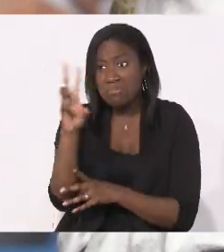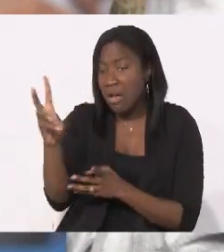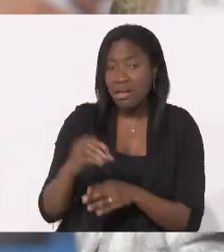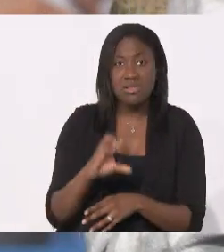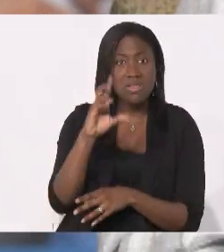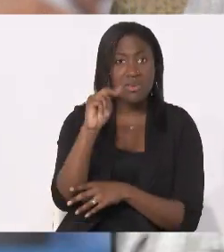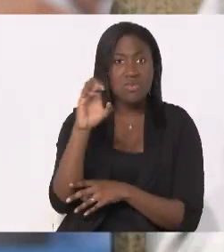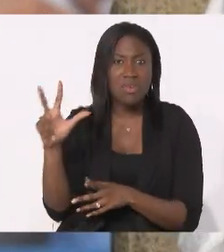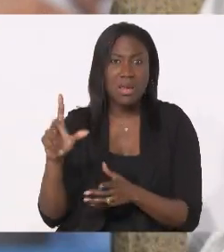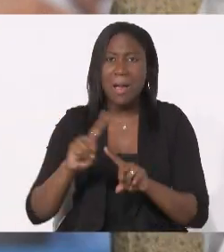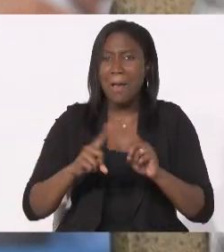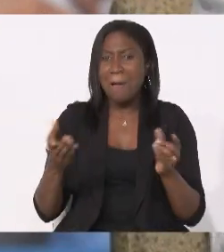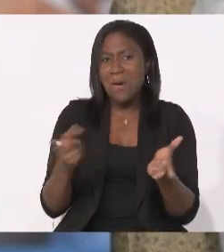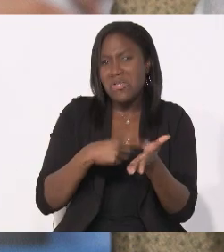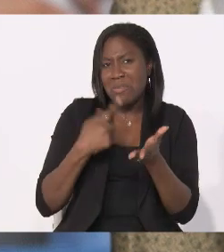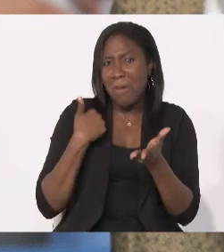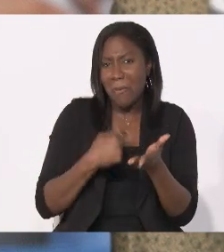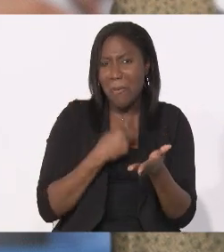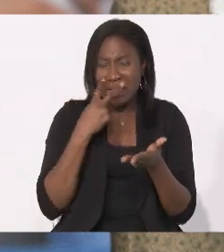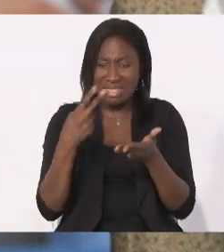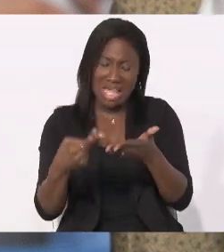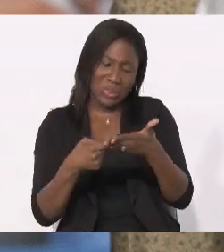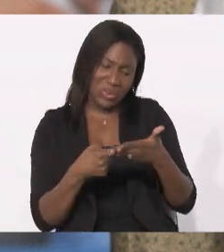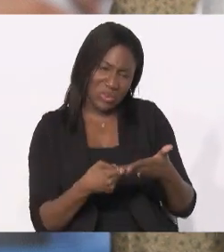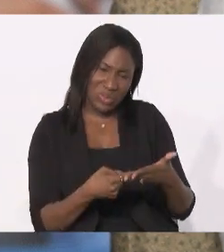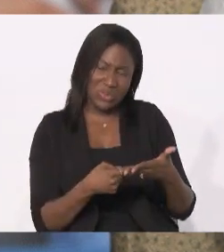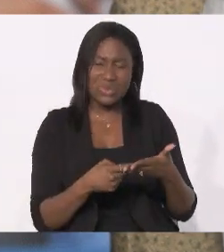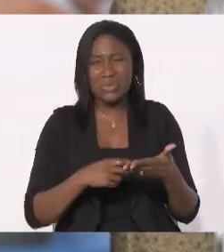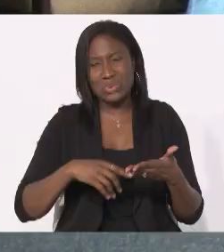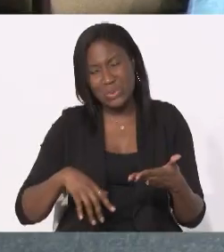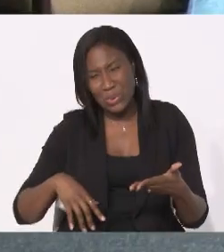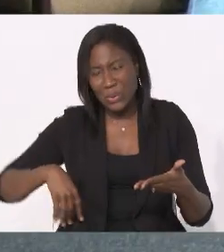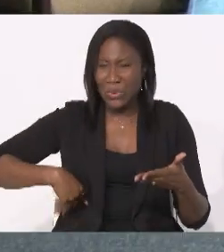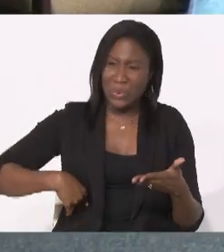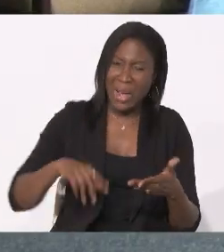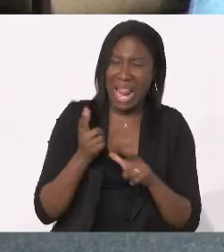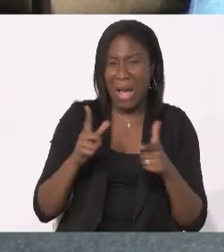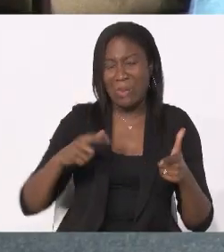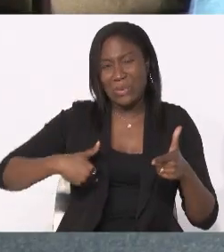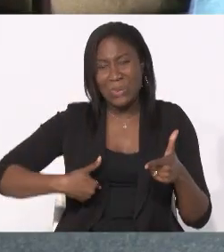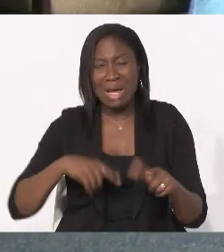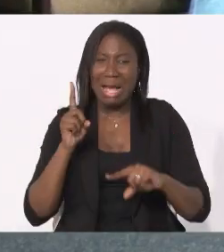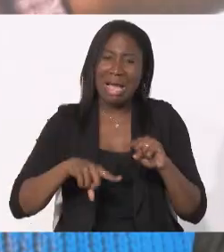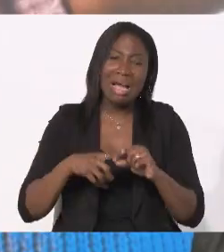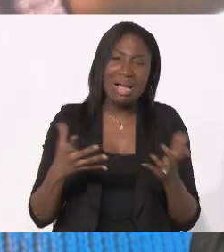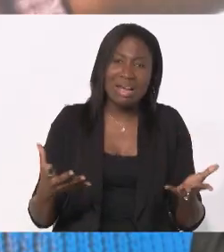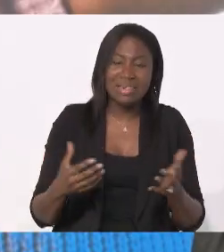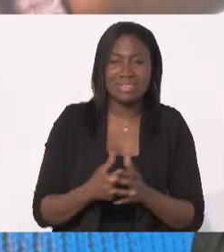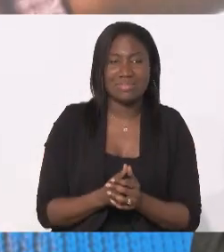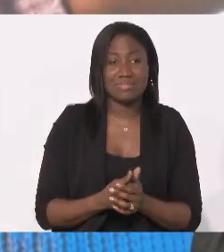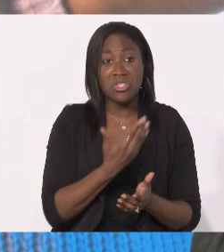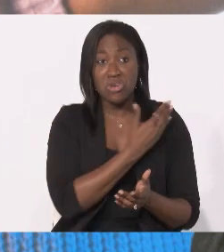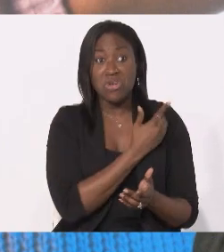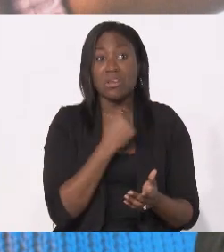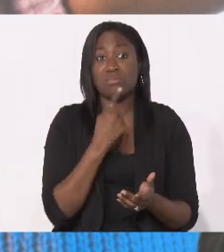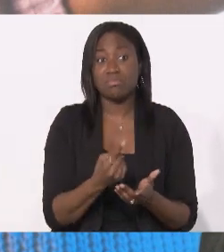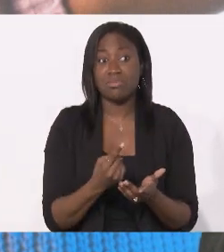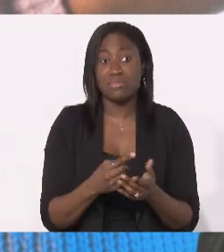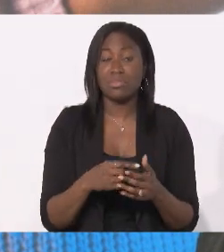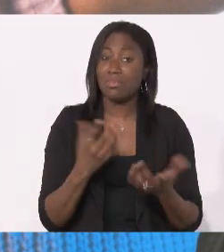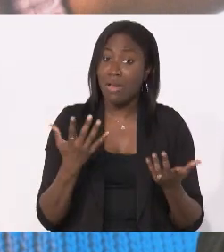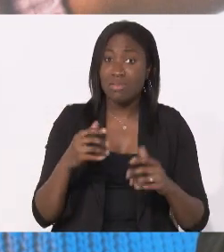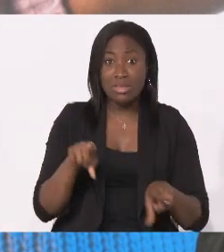that content, we start to say, boy, that language. Or but won't we face the same sort of challenges with what we place